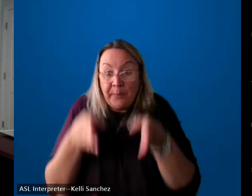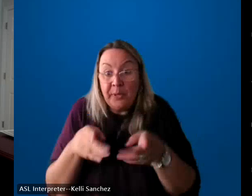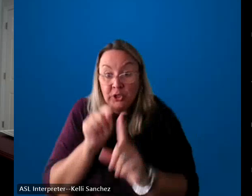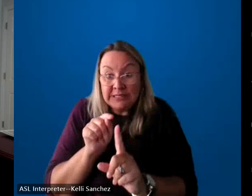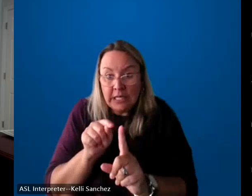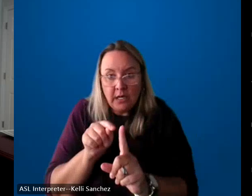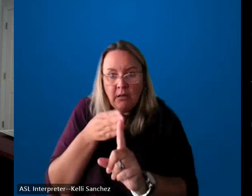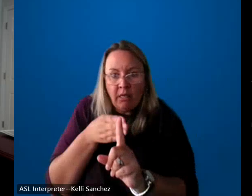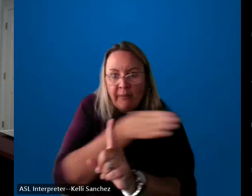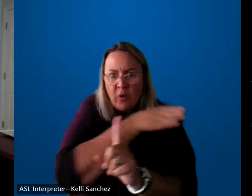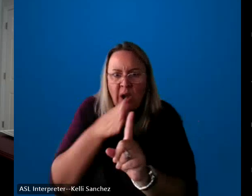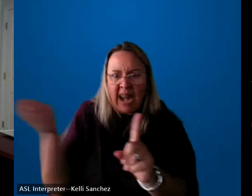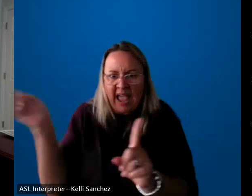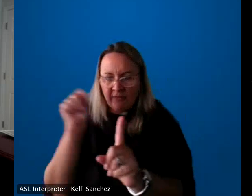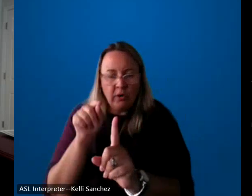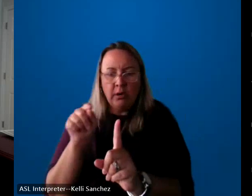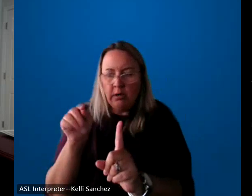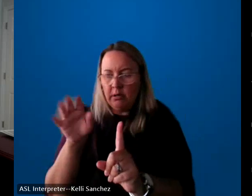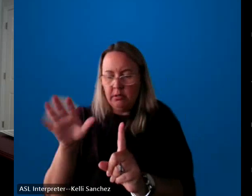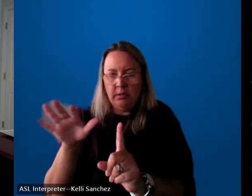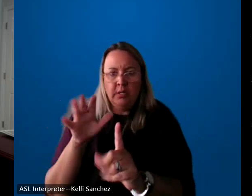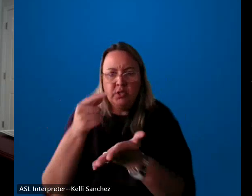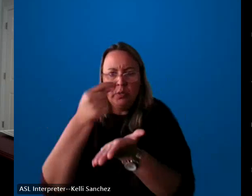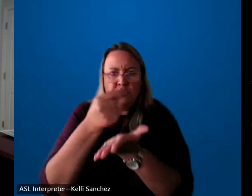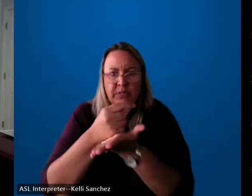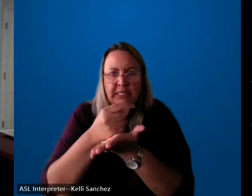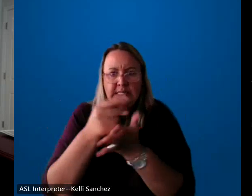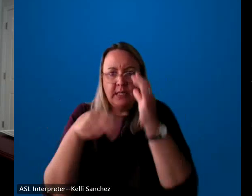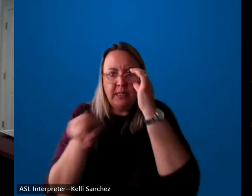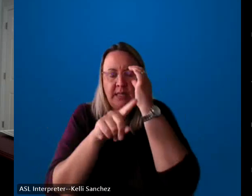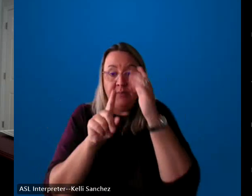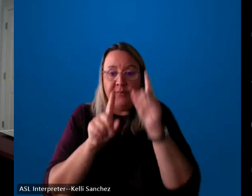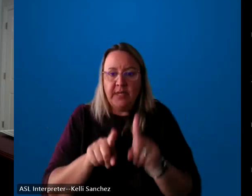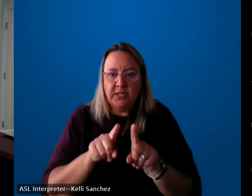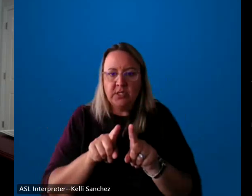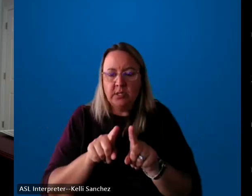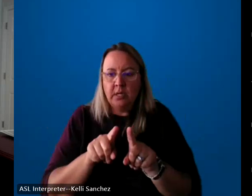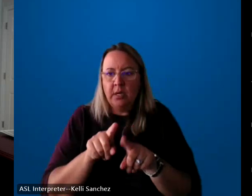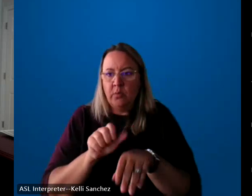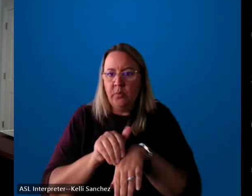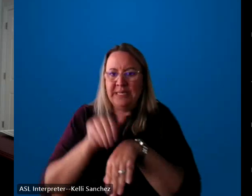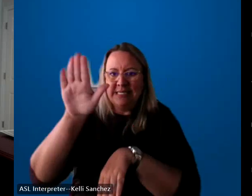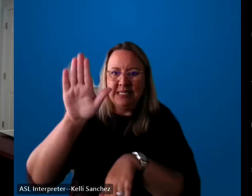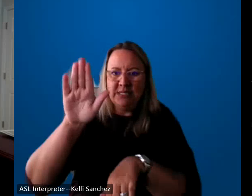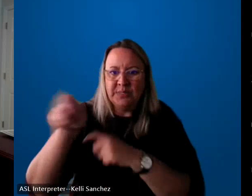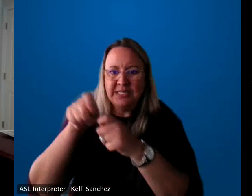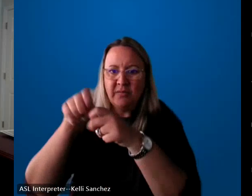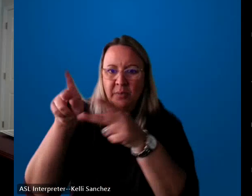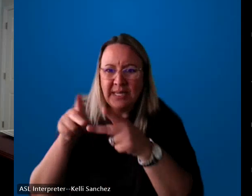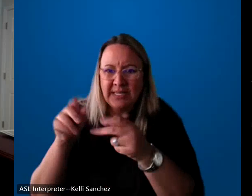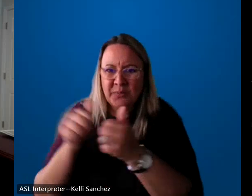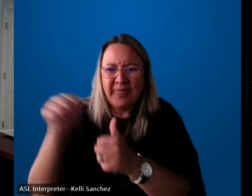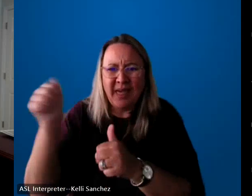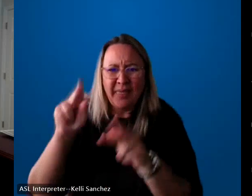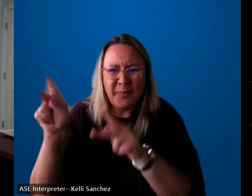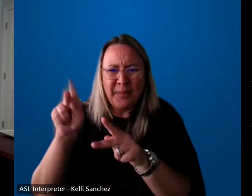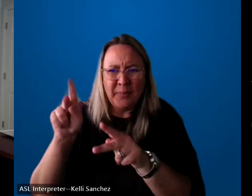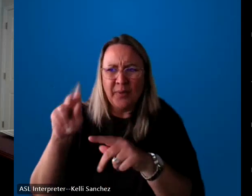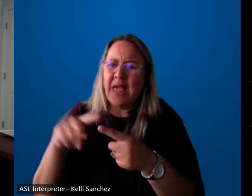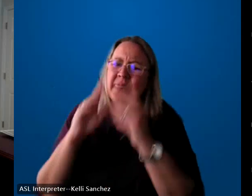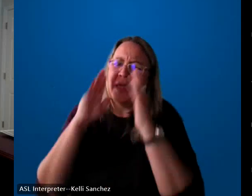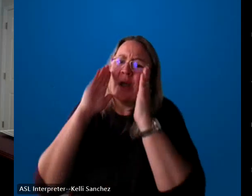of this unit that is going to go to this other place with these other people. And then